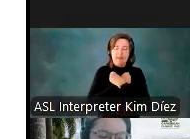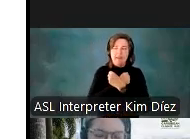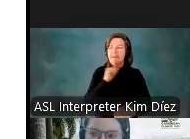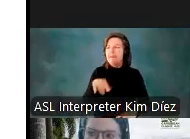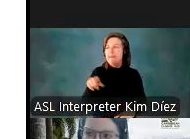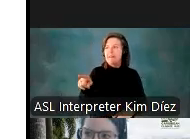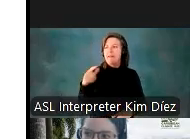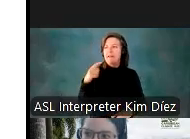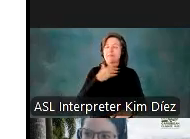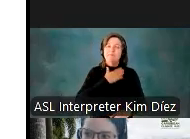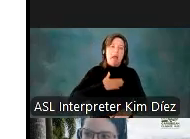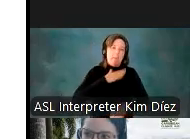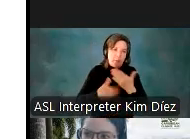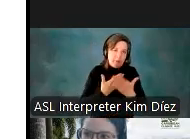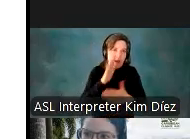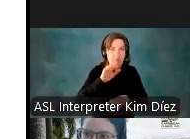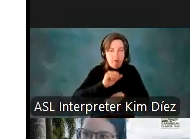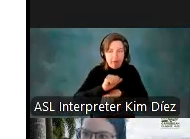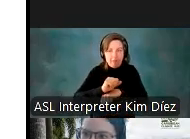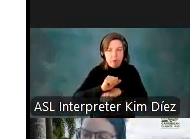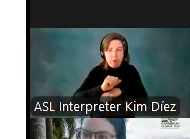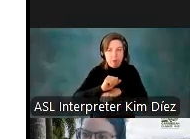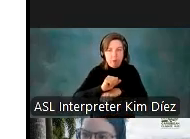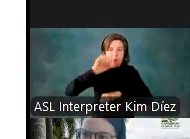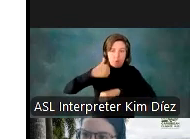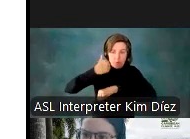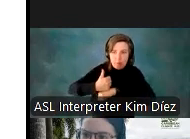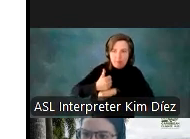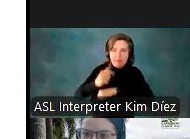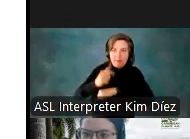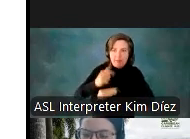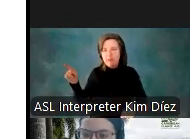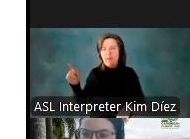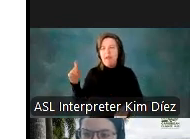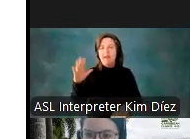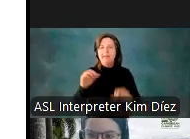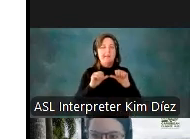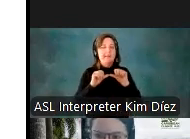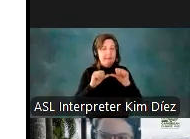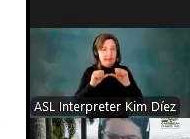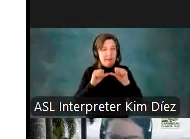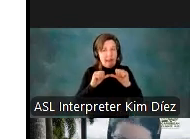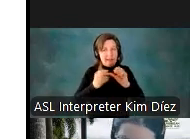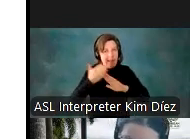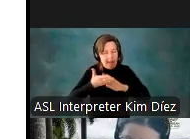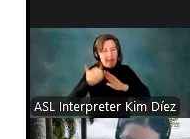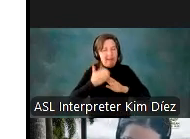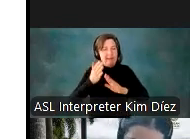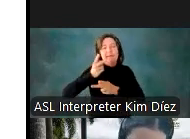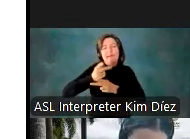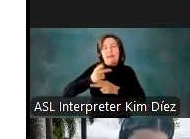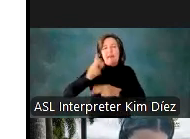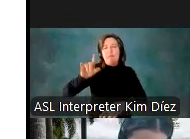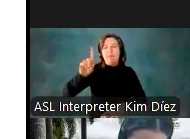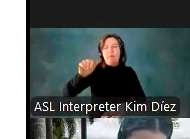I appreciate all the work just to establish that and maintain it and keep that flow of data available to